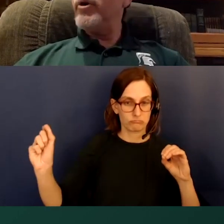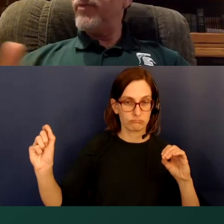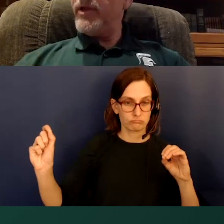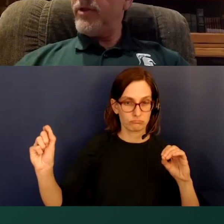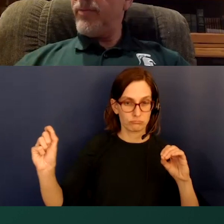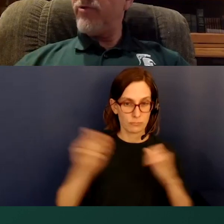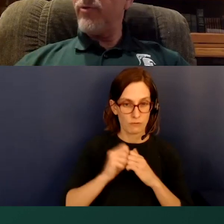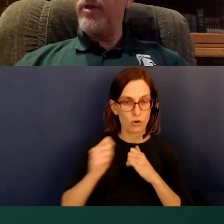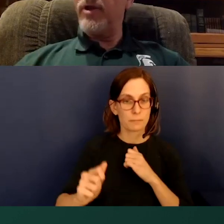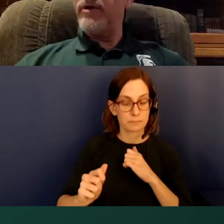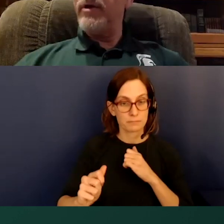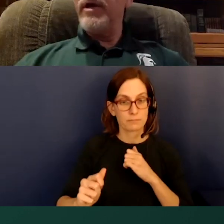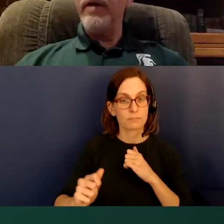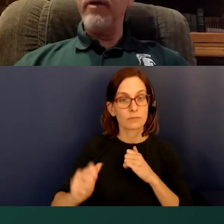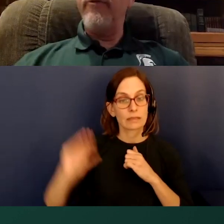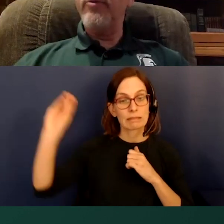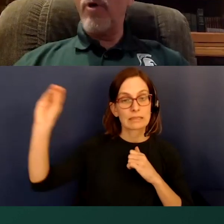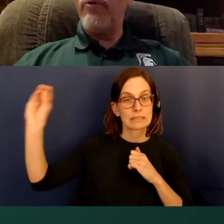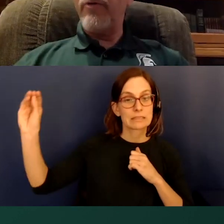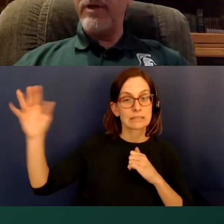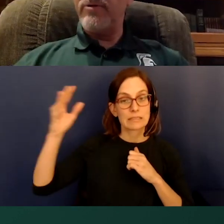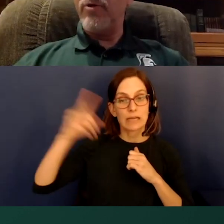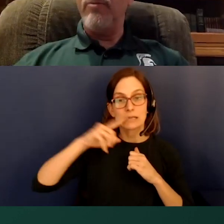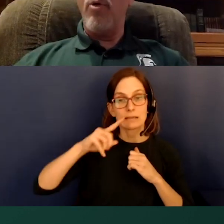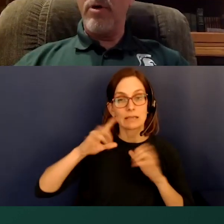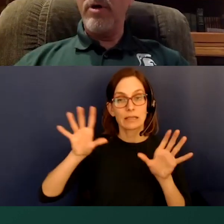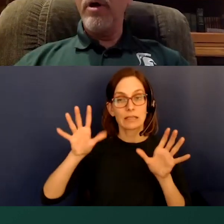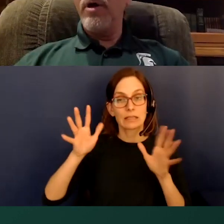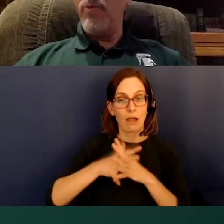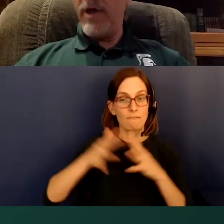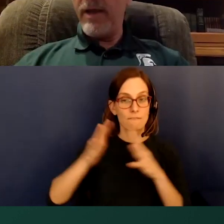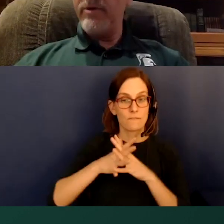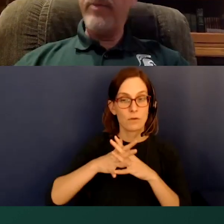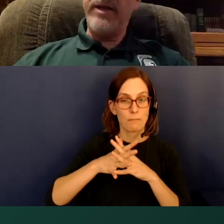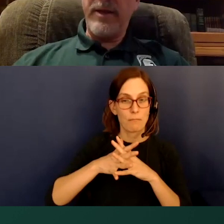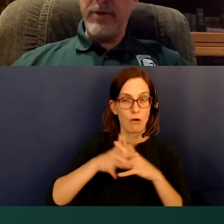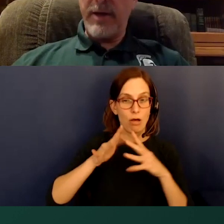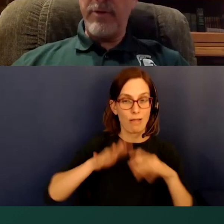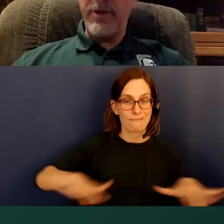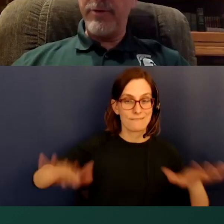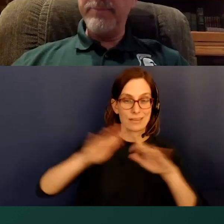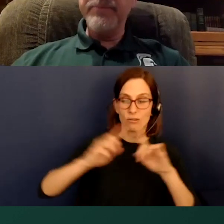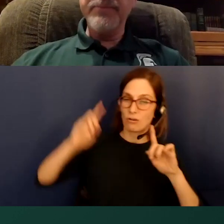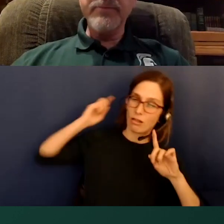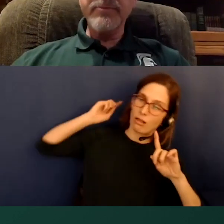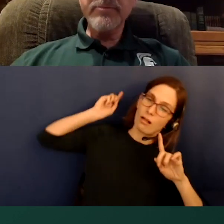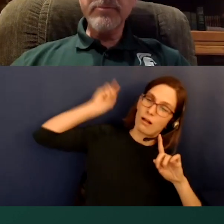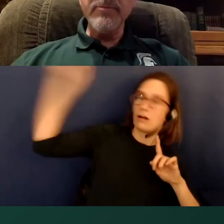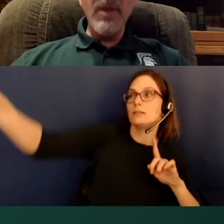And to complete the picture, the Sun is a football field or more away, depending on the time of the year.